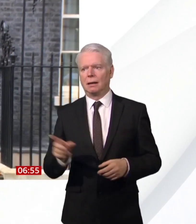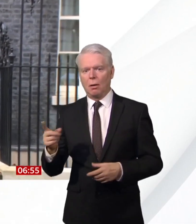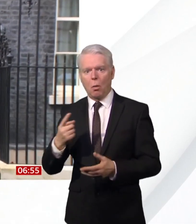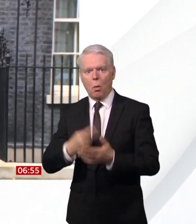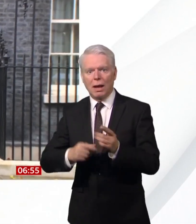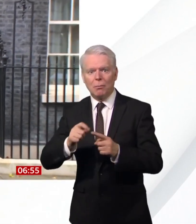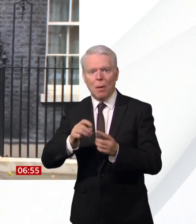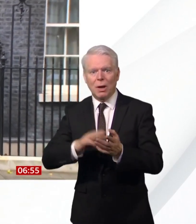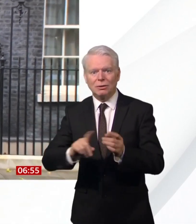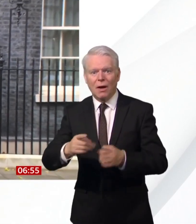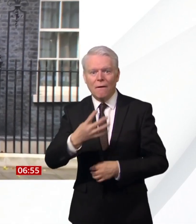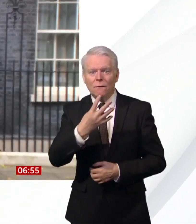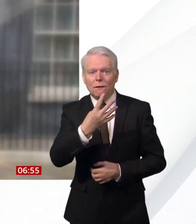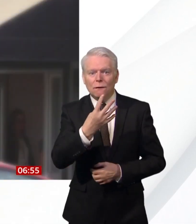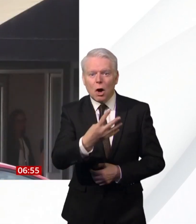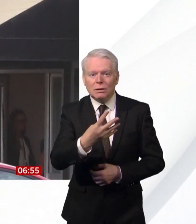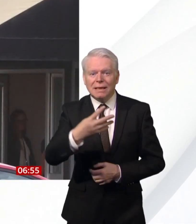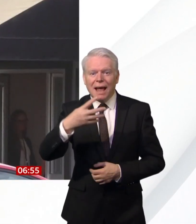ever.